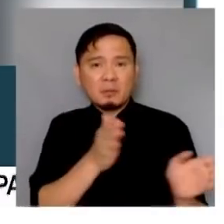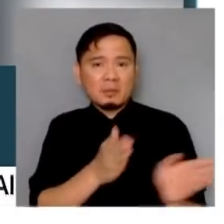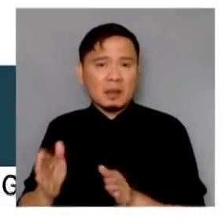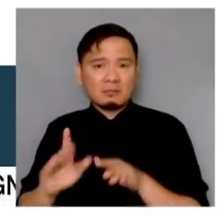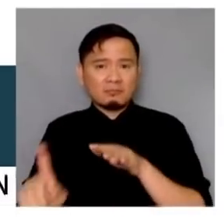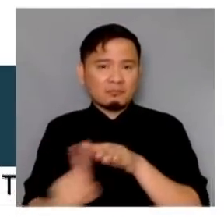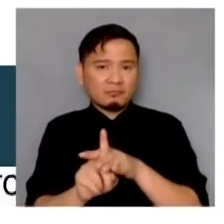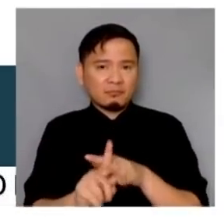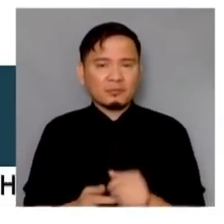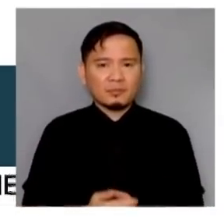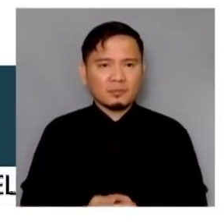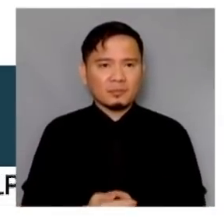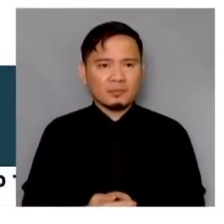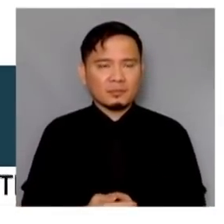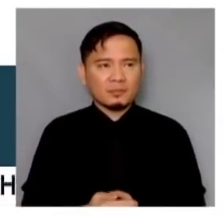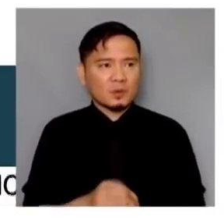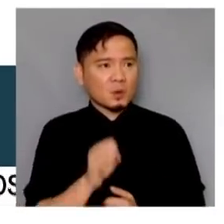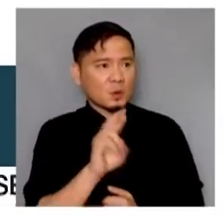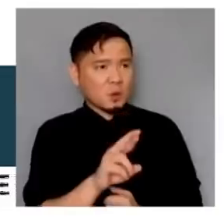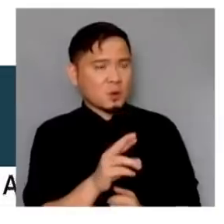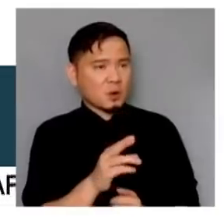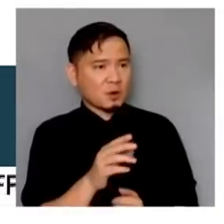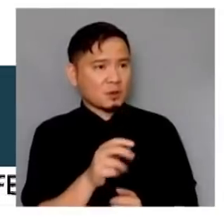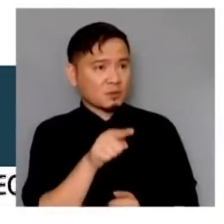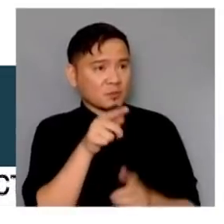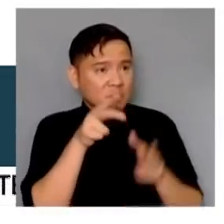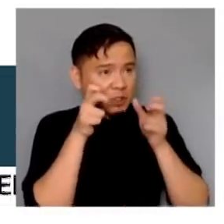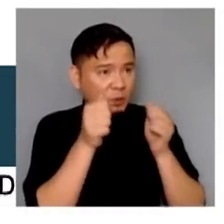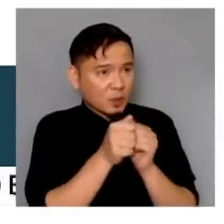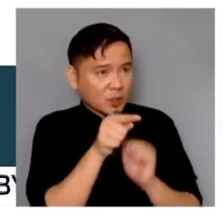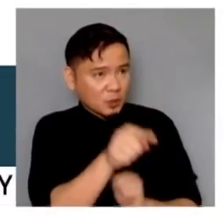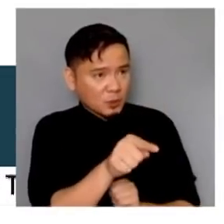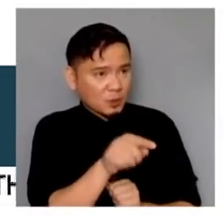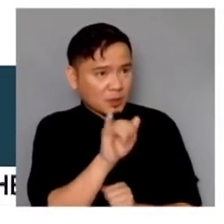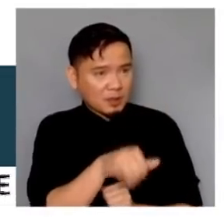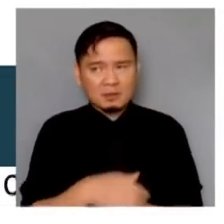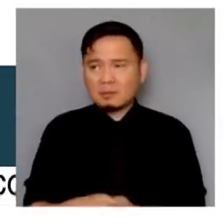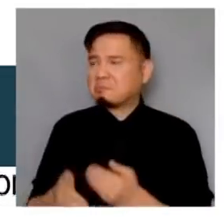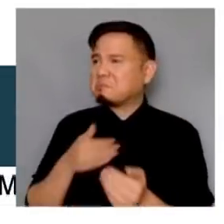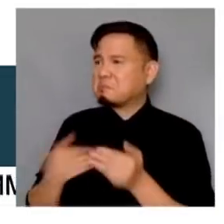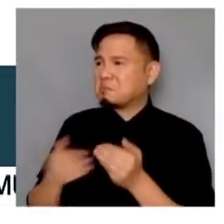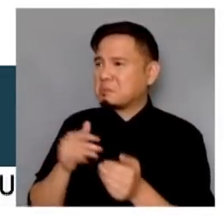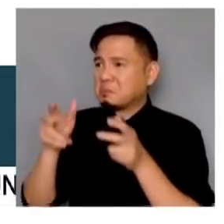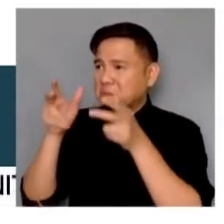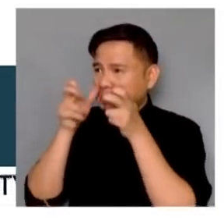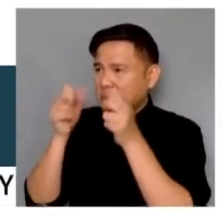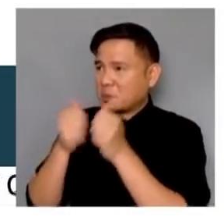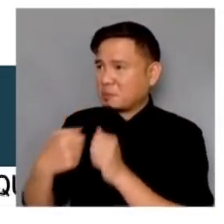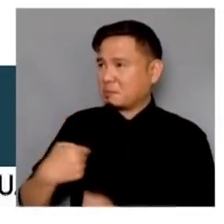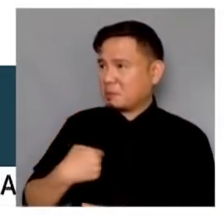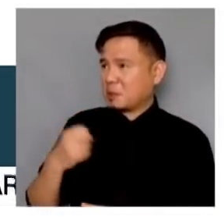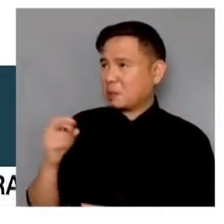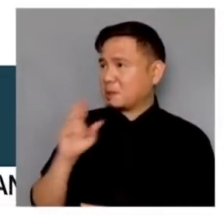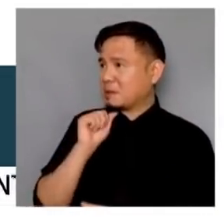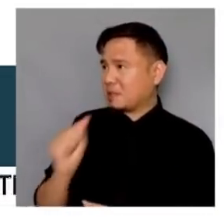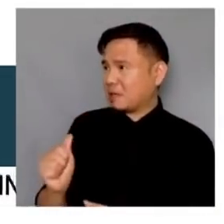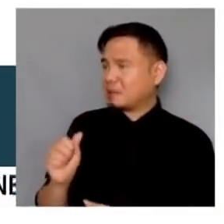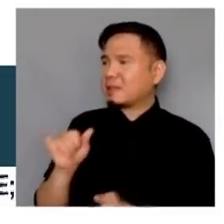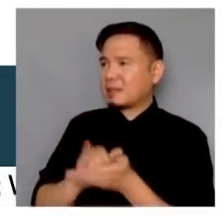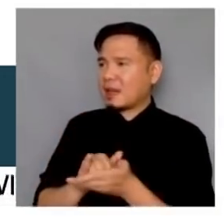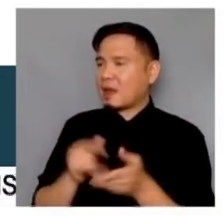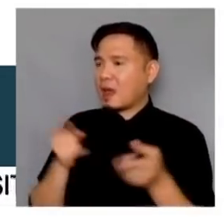Or nakinig sa inyo or naparating. Whether nakinig sa akin o hindi, basta yun po yung mga acts